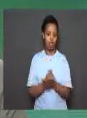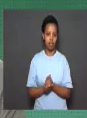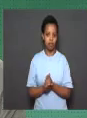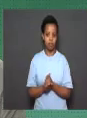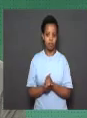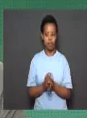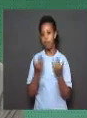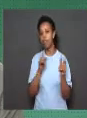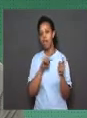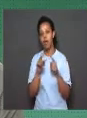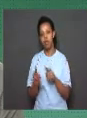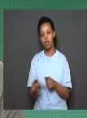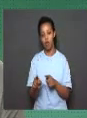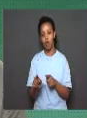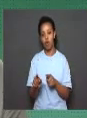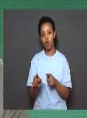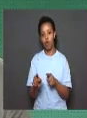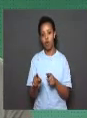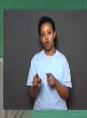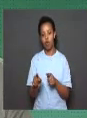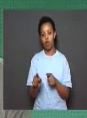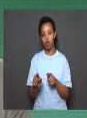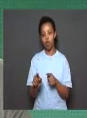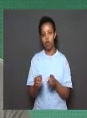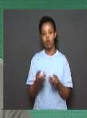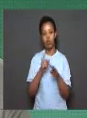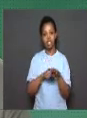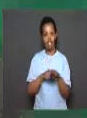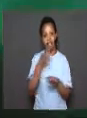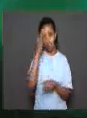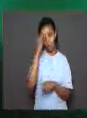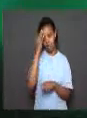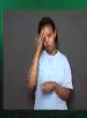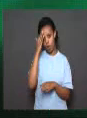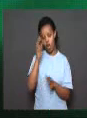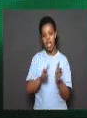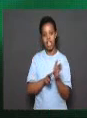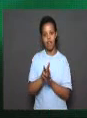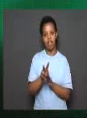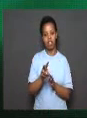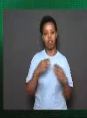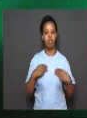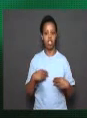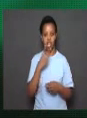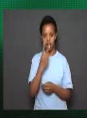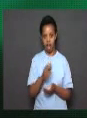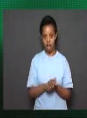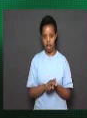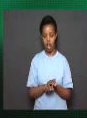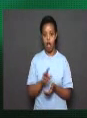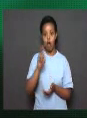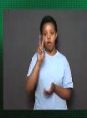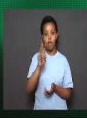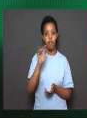us look at the structure of a typical virus particle. A virion consists